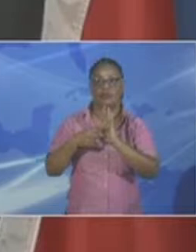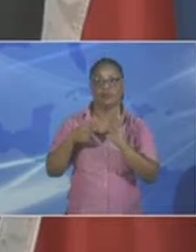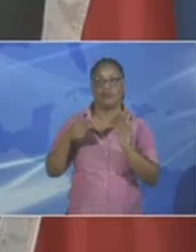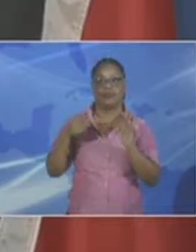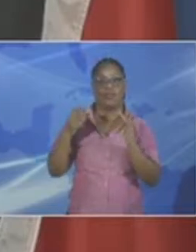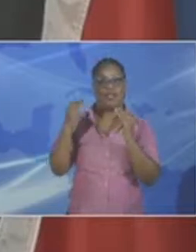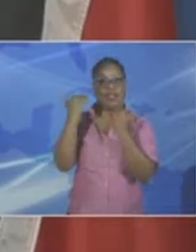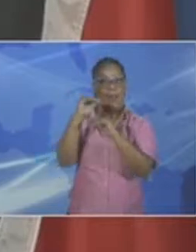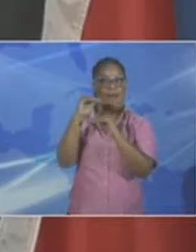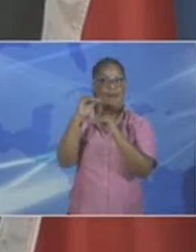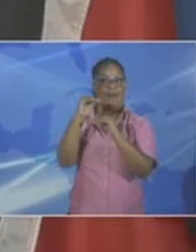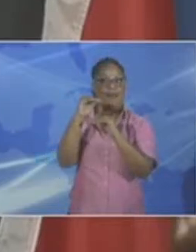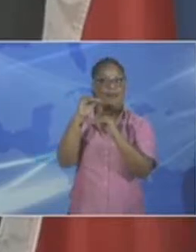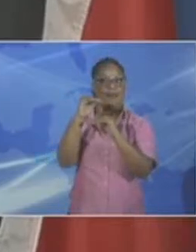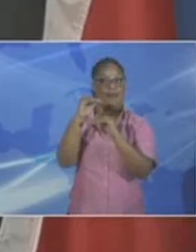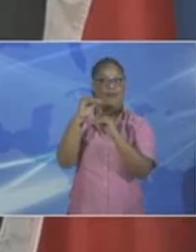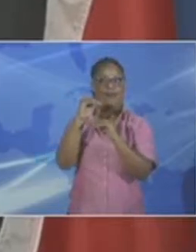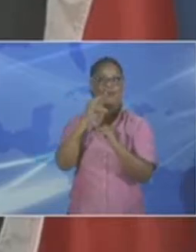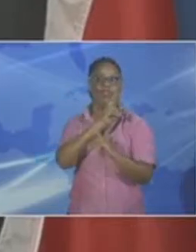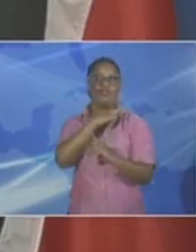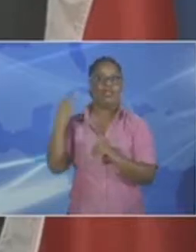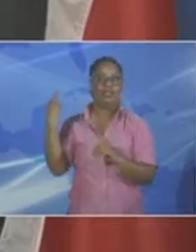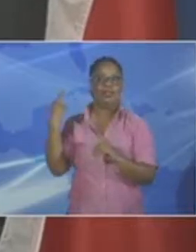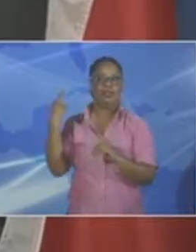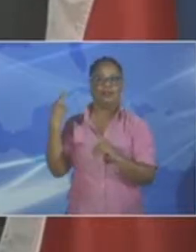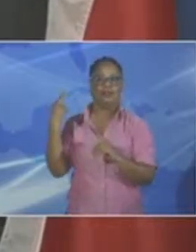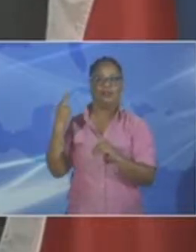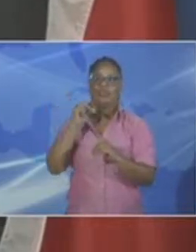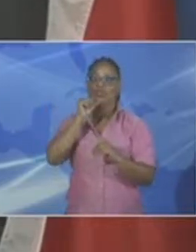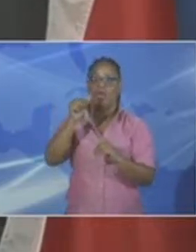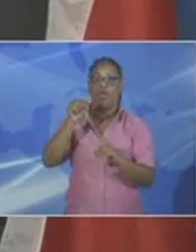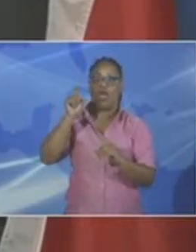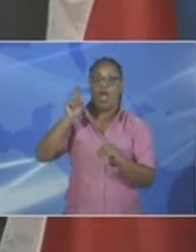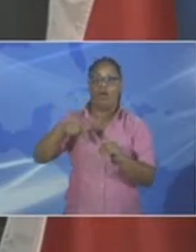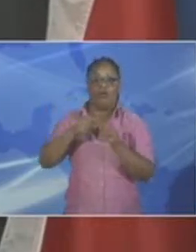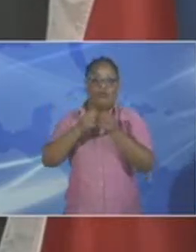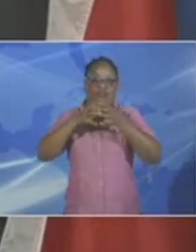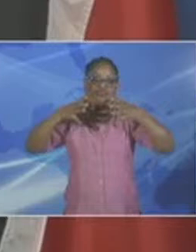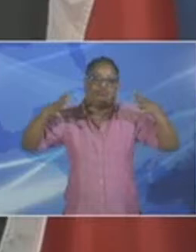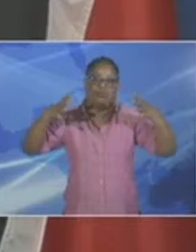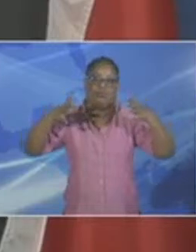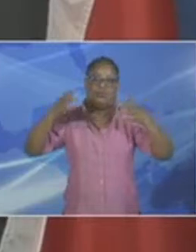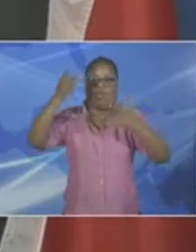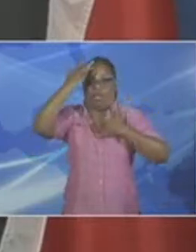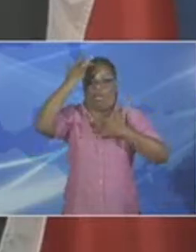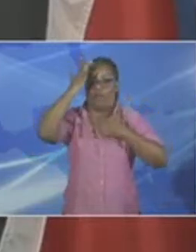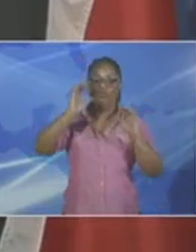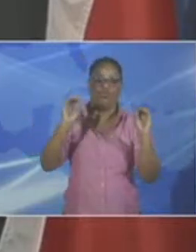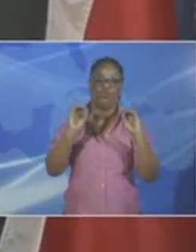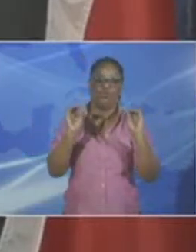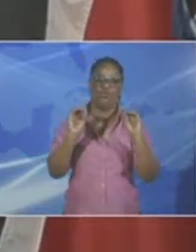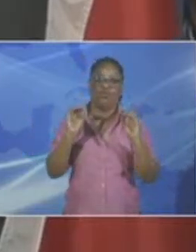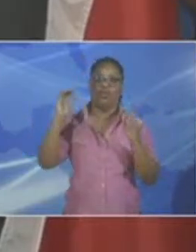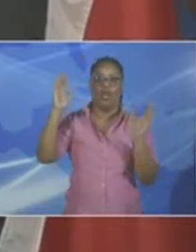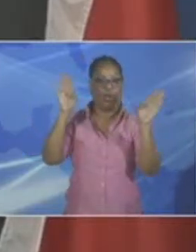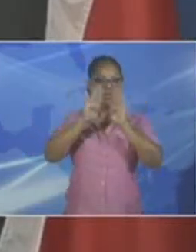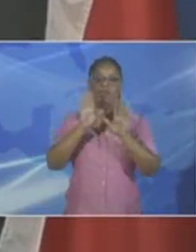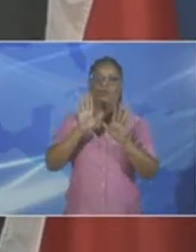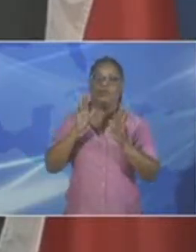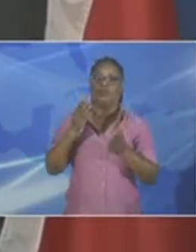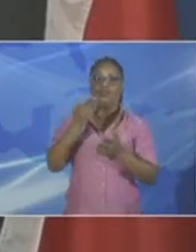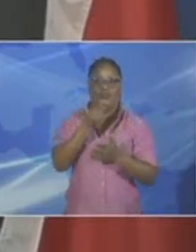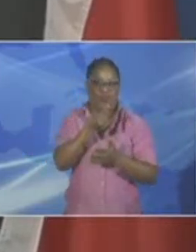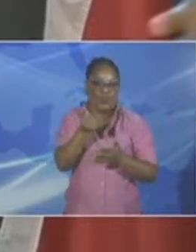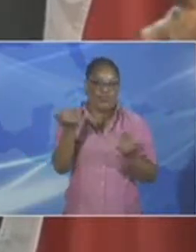of us going back to a situation which require more rigorous negative action. I was in London a few weeks ago, and